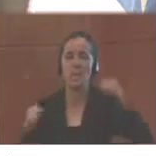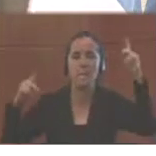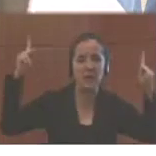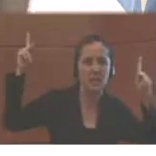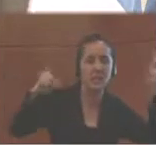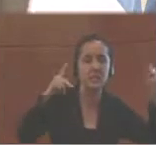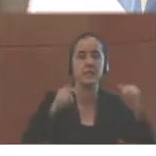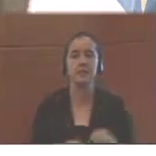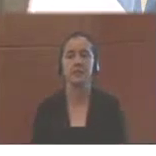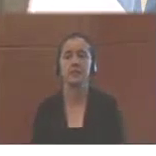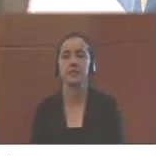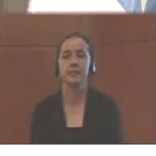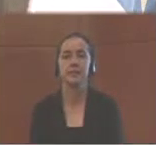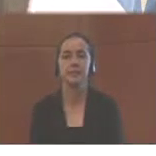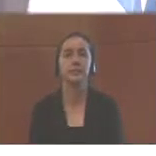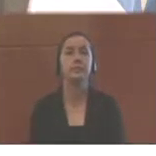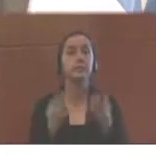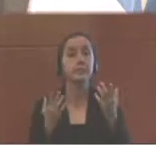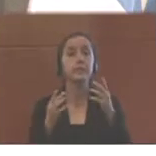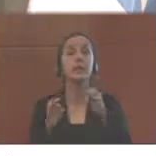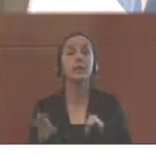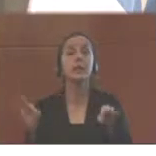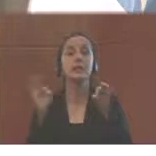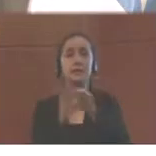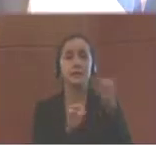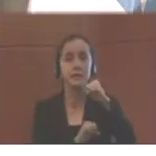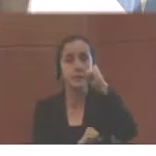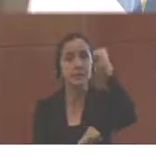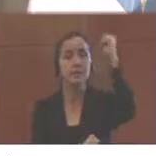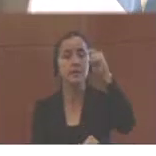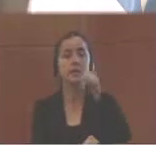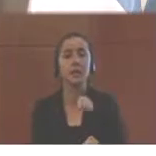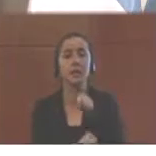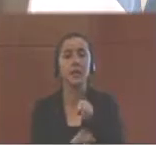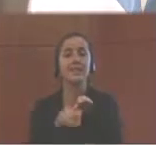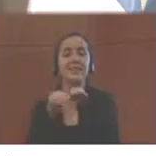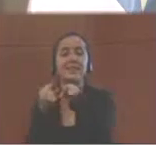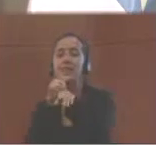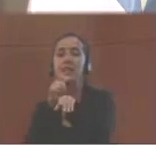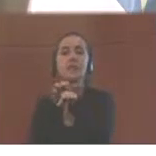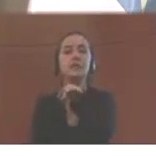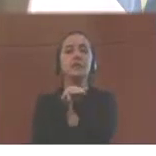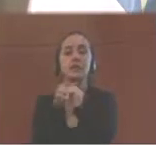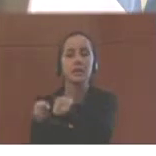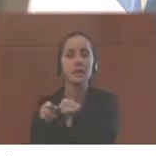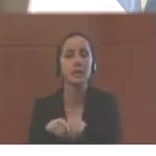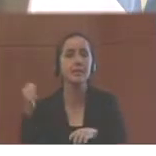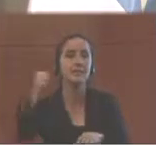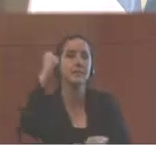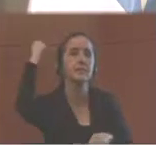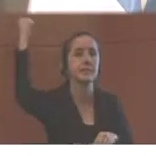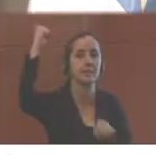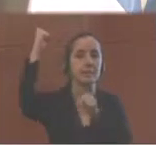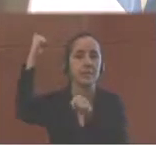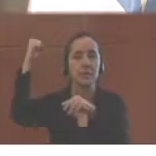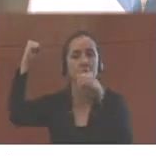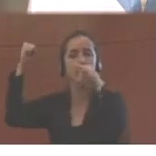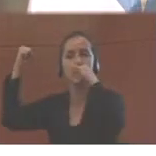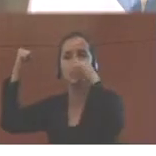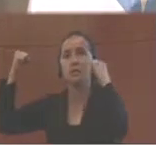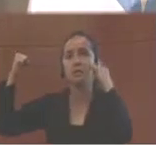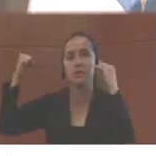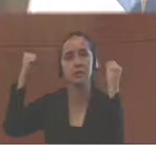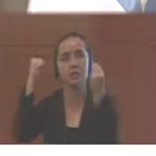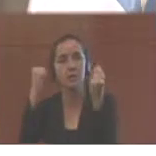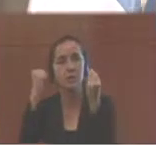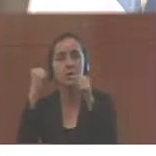gangs, this sexual abuse, mistreatment, etc. we demand that the rights of the boys and